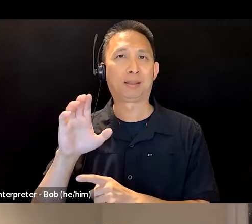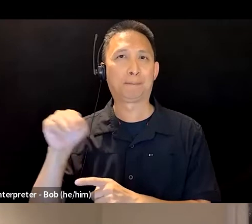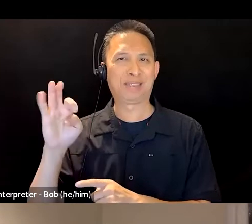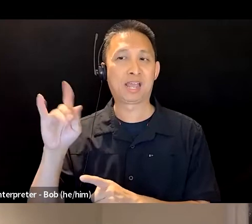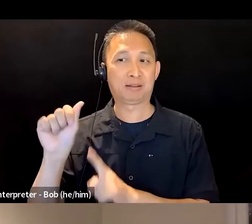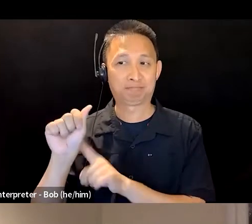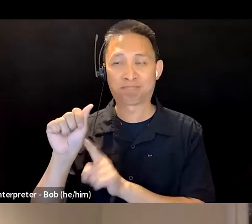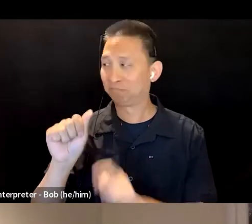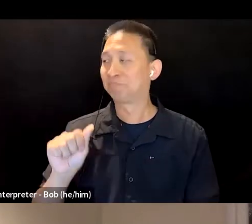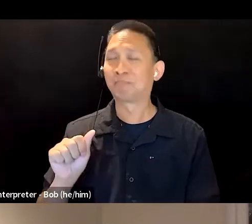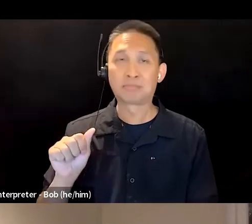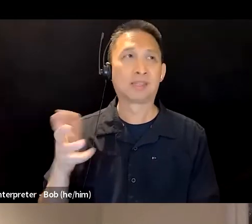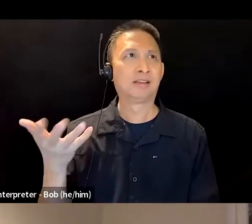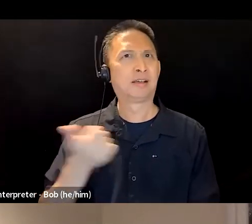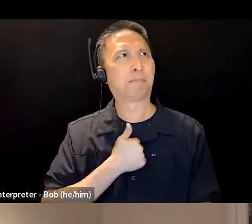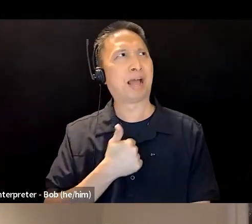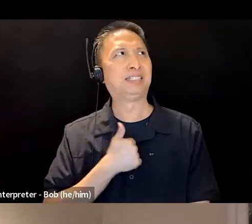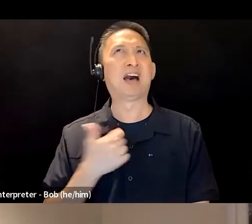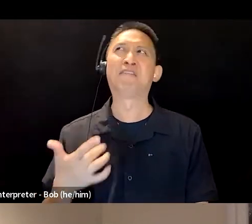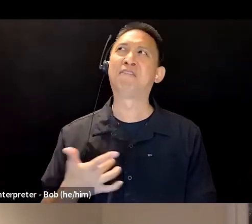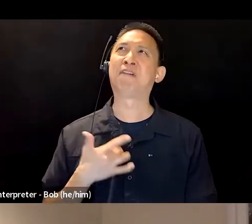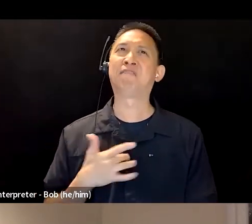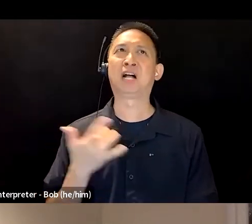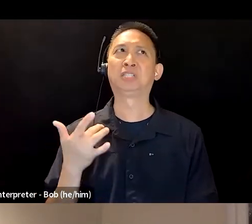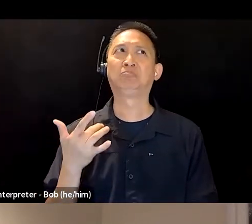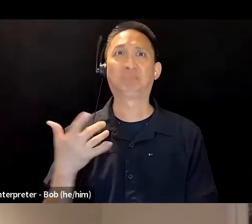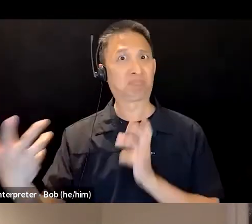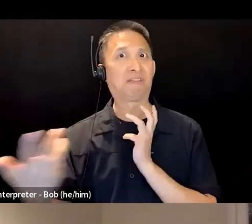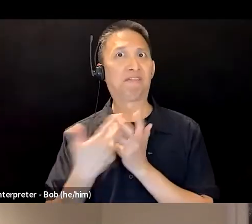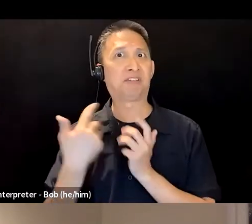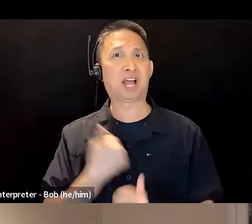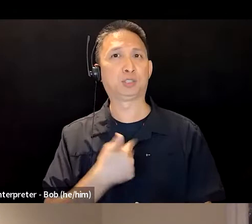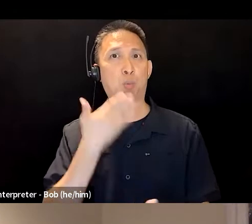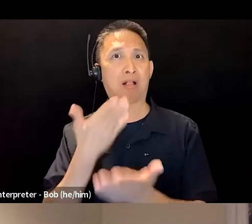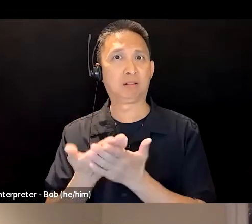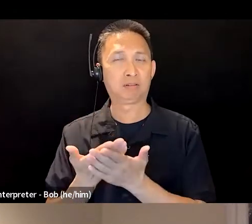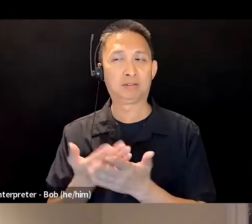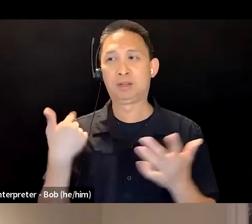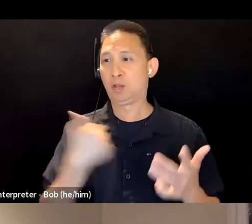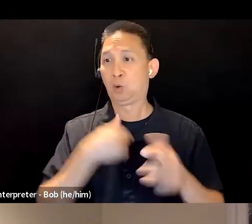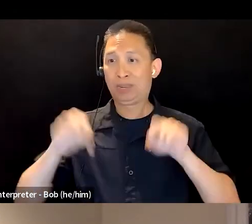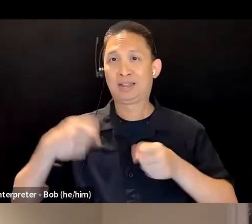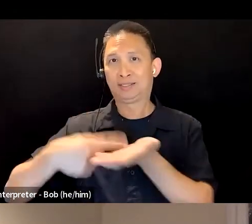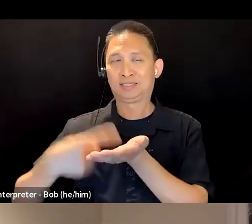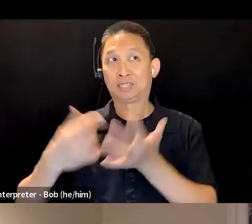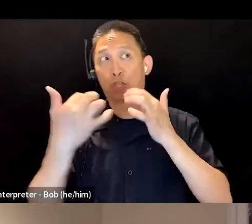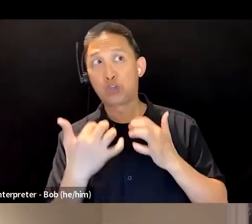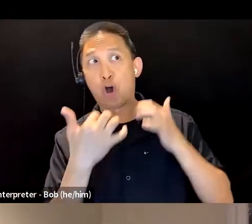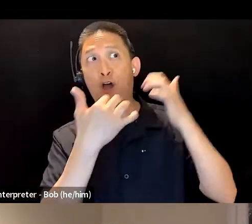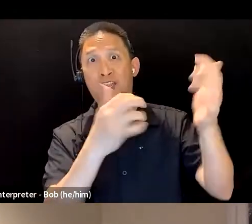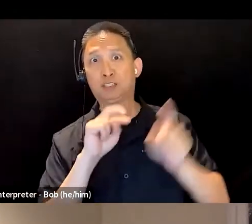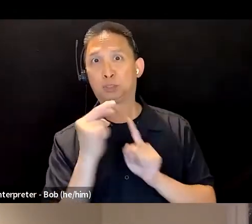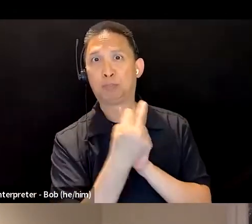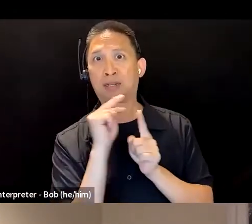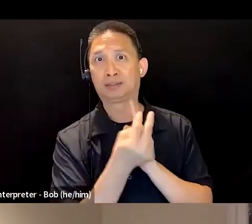I felt like it was a really good fit for us, and we can talk more about audiences later. But just